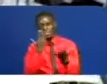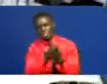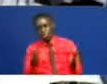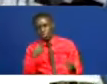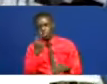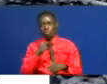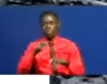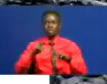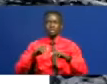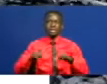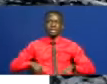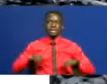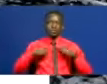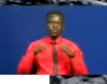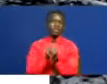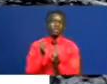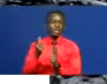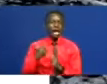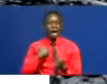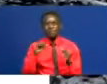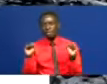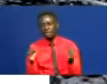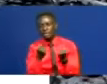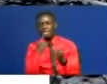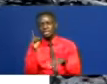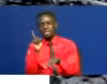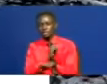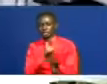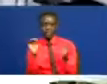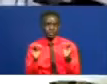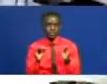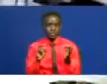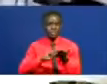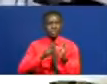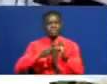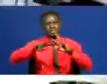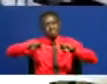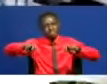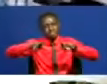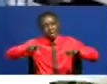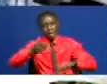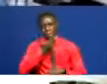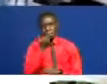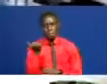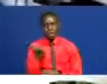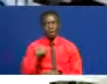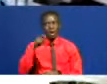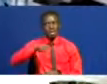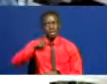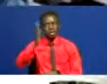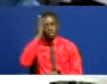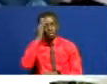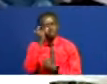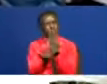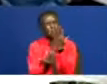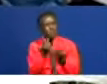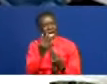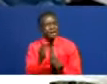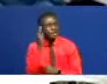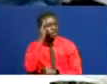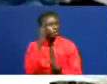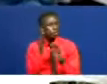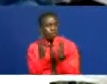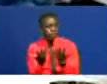yeye. Hakuna kitu kimechukuliwa. Utugusi ufanywe ndio tujue kiini ya hii moto ni nini. Moto imetoka